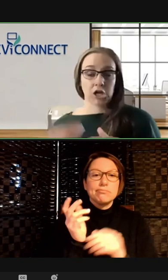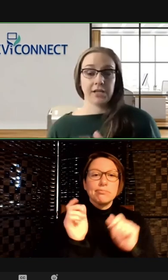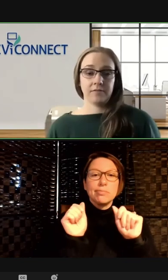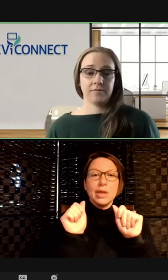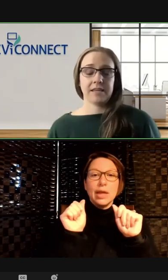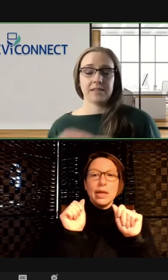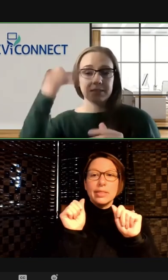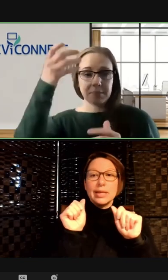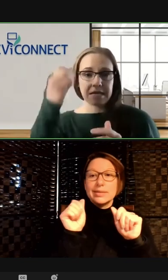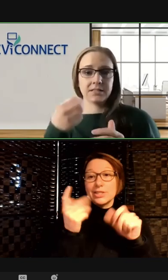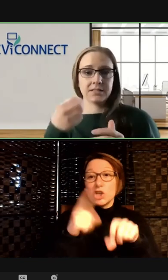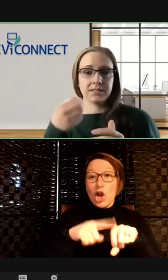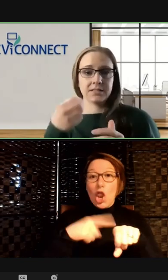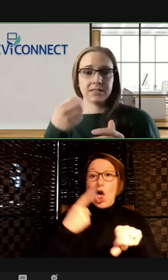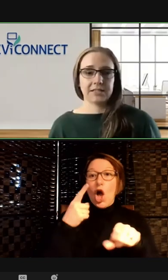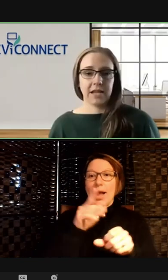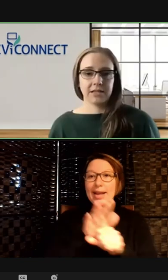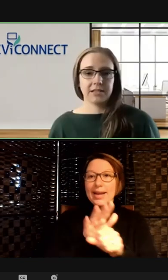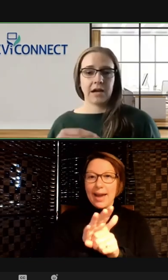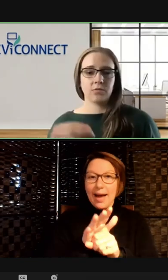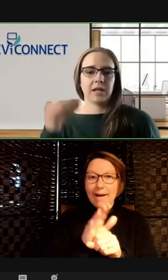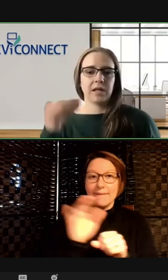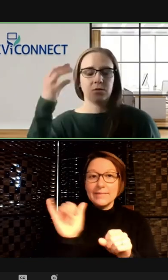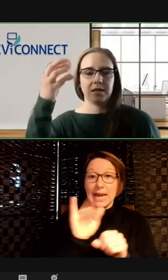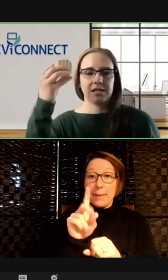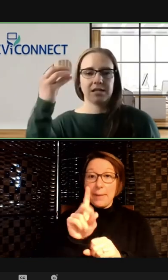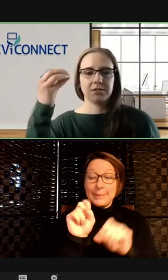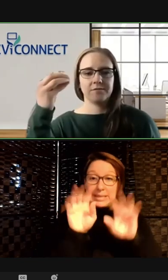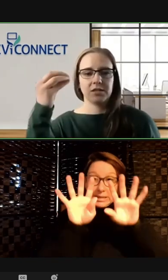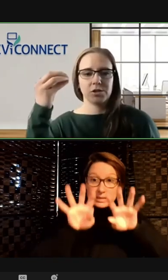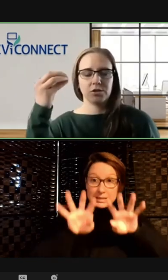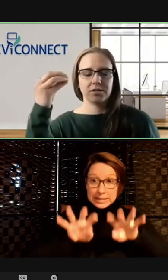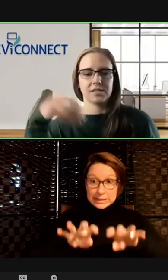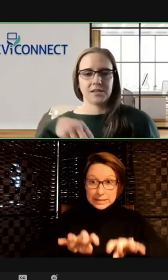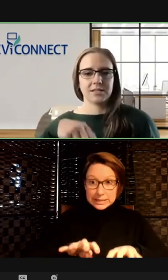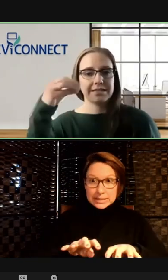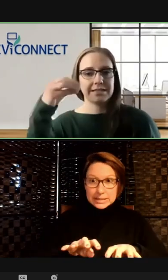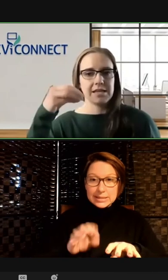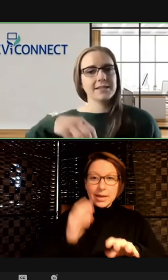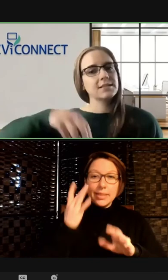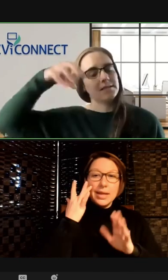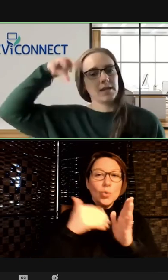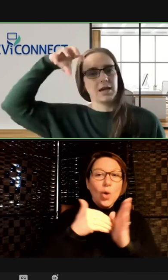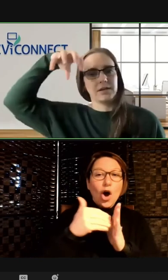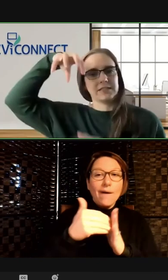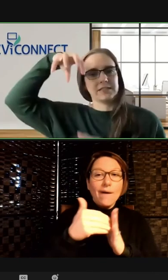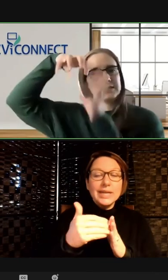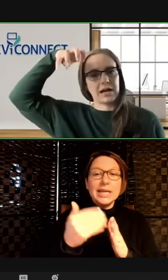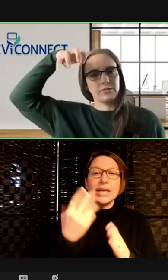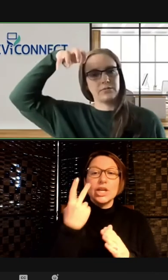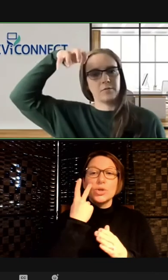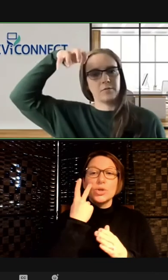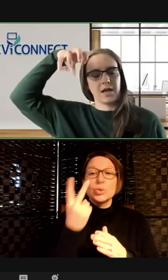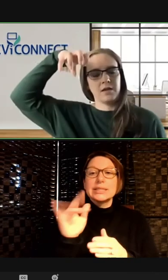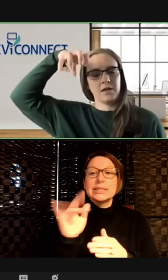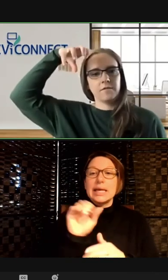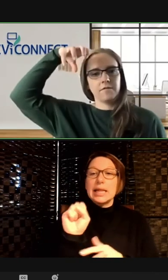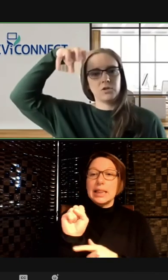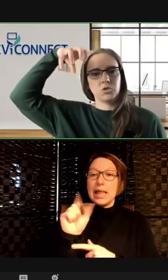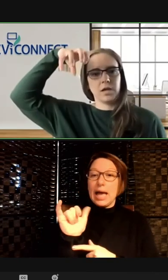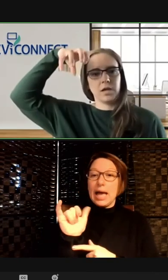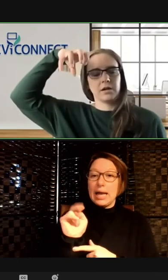can be long enough, like these beads that can extend down. That's why a lot of times in phase 1, you'll see things like slinkies, because they can kind of extend down